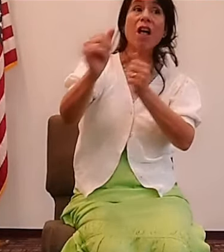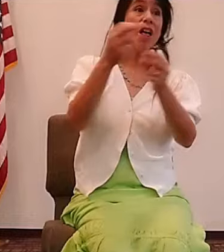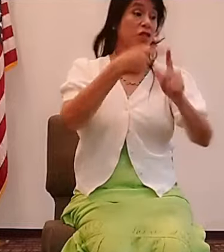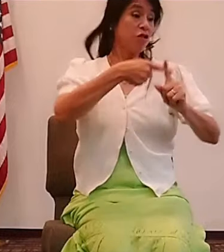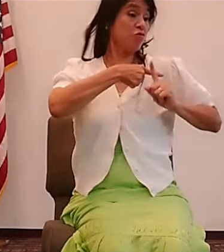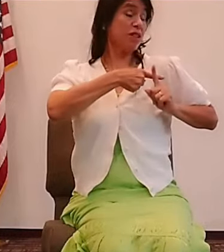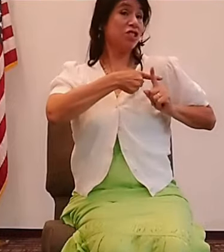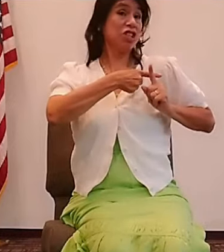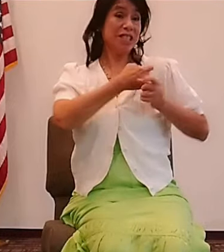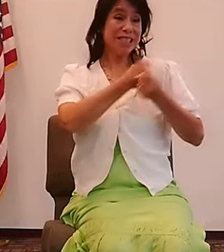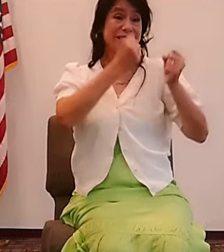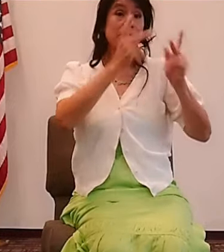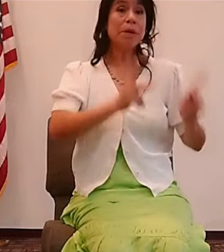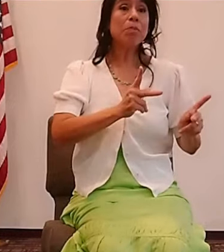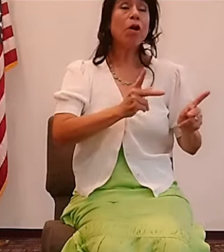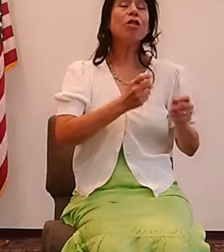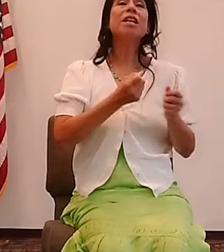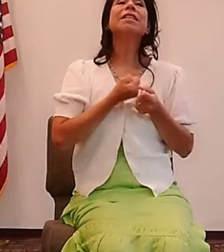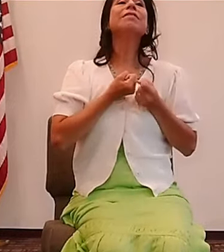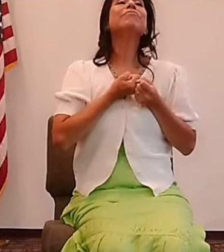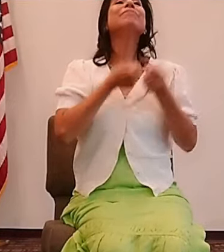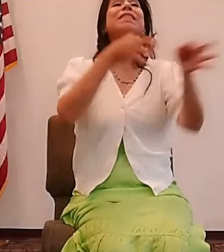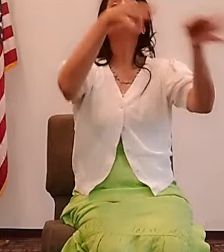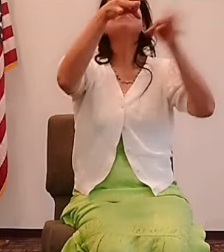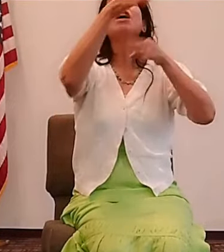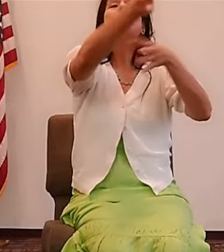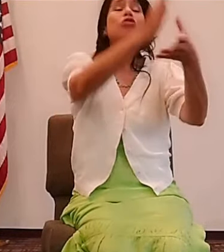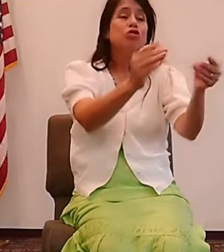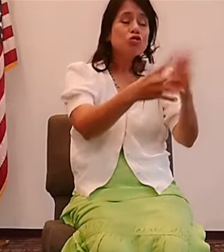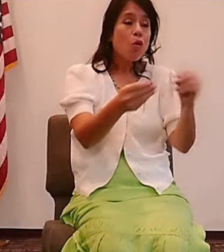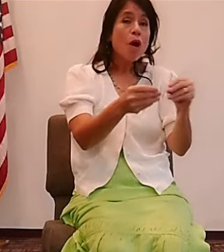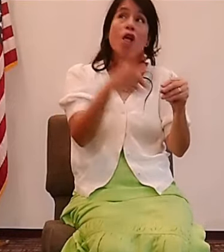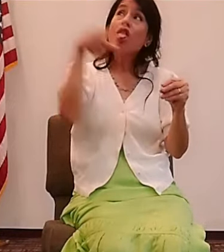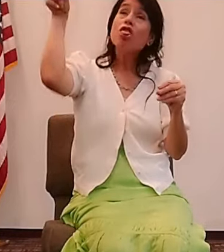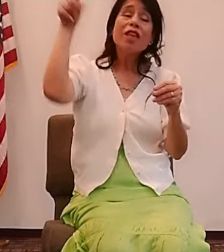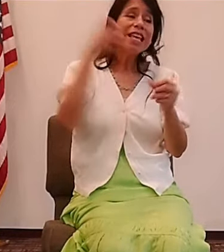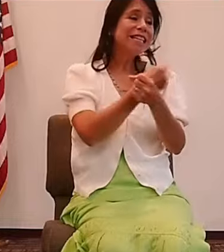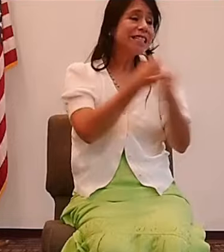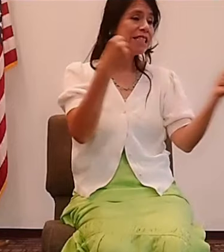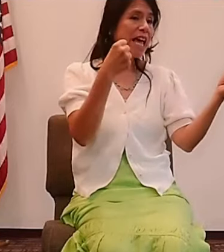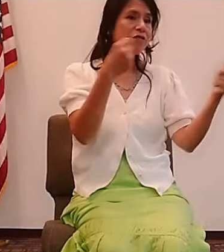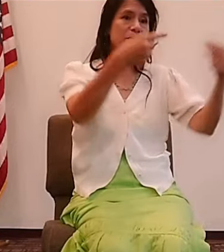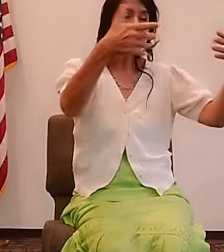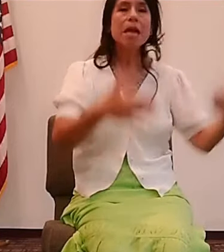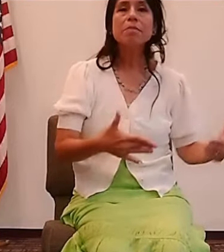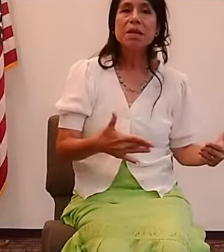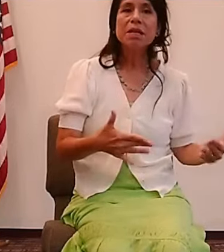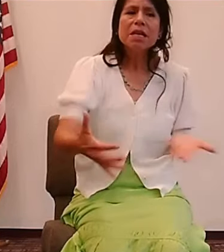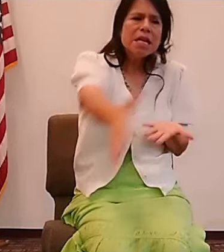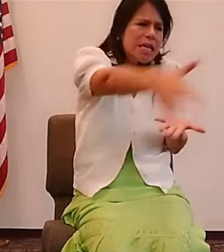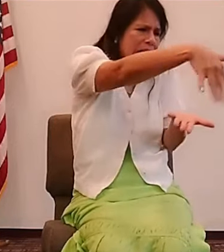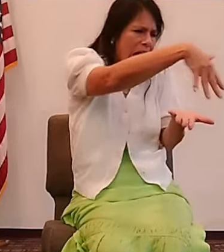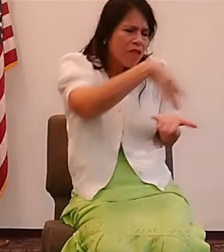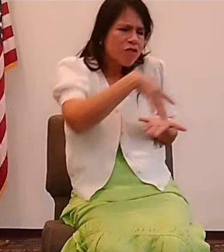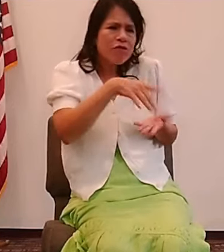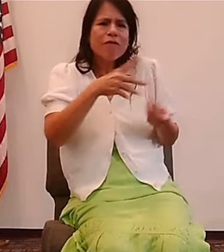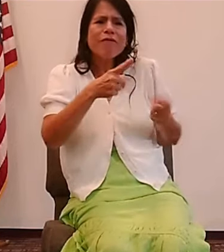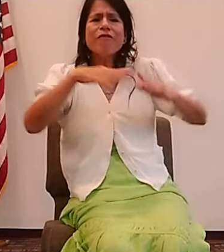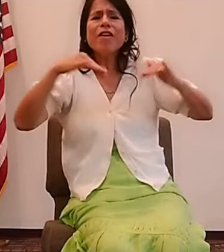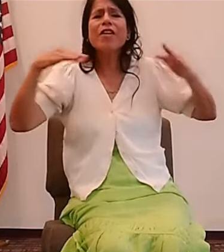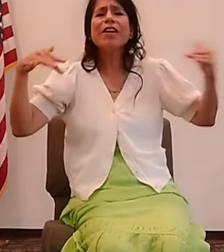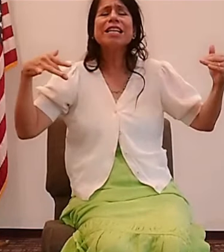Lord tell their story. Those he redeemed from the hand of the foe, those he gathered from the lands, from east